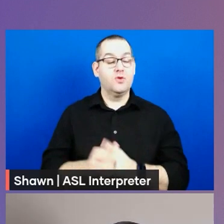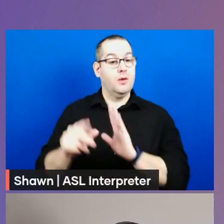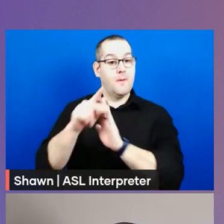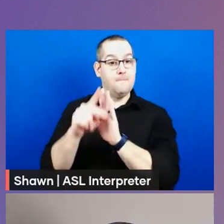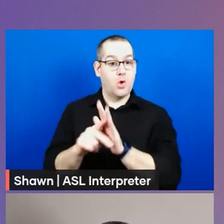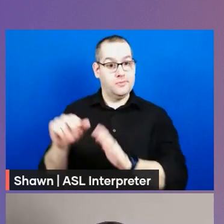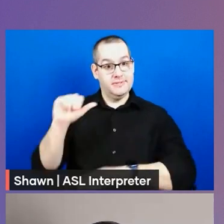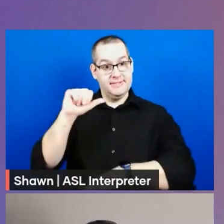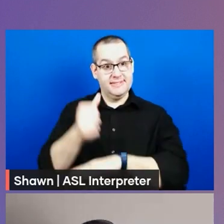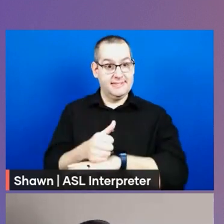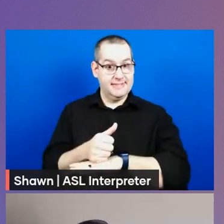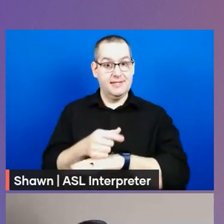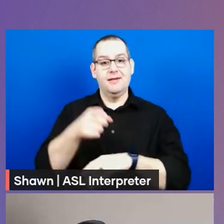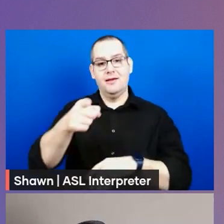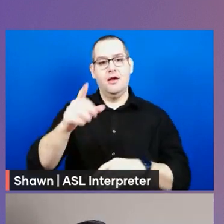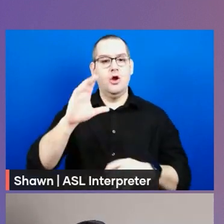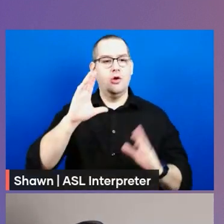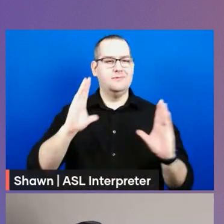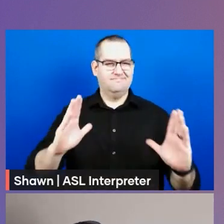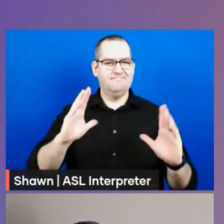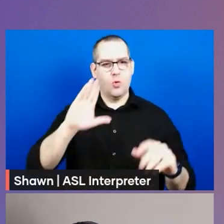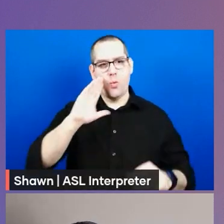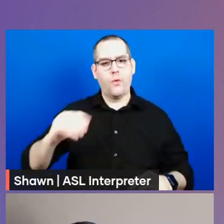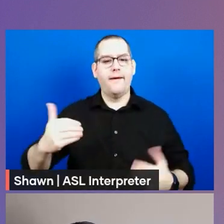right, this policy set is going to contain,